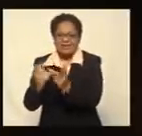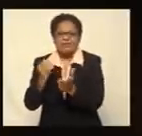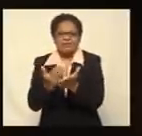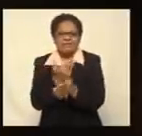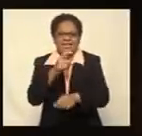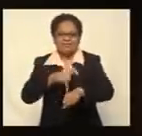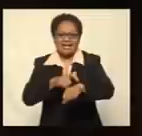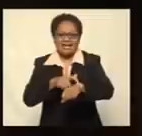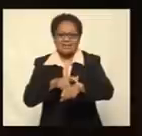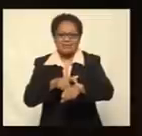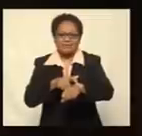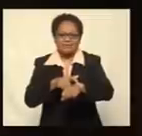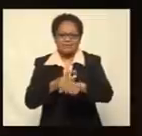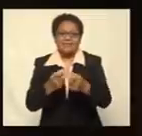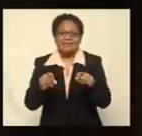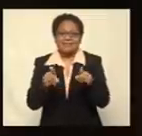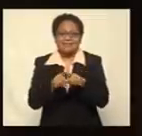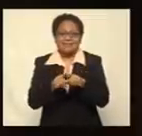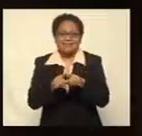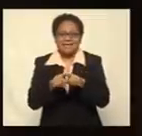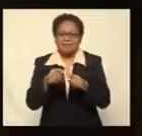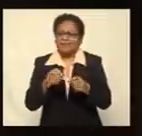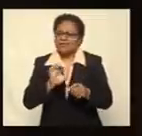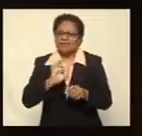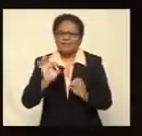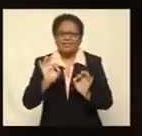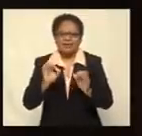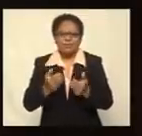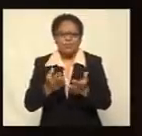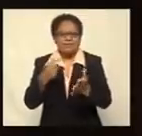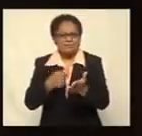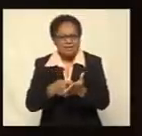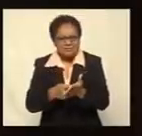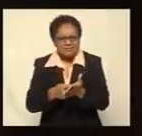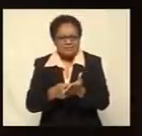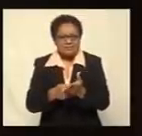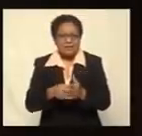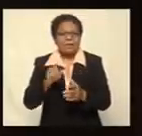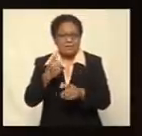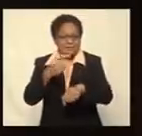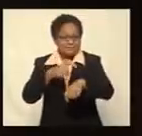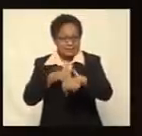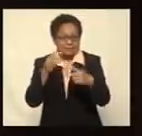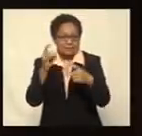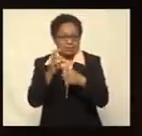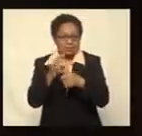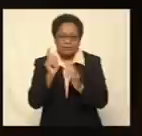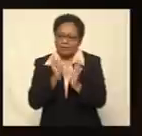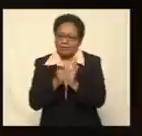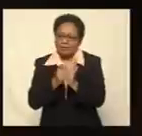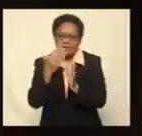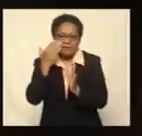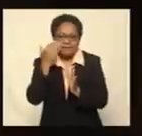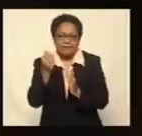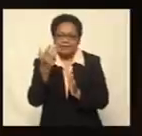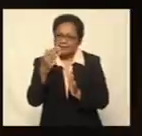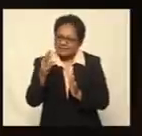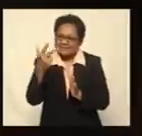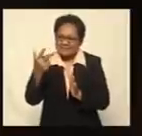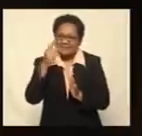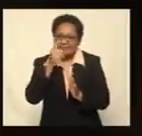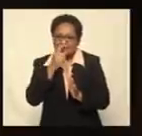them resources, and also saving them time, a significant necessity, especially when battling